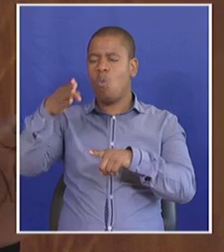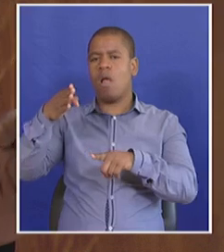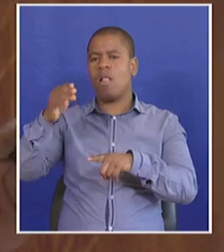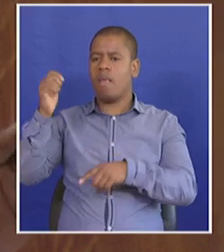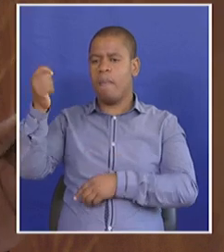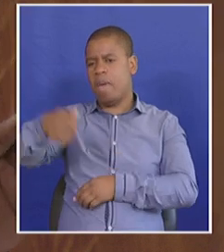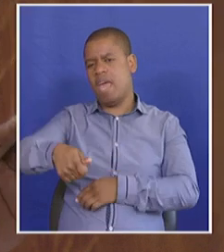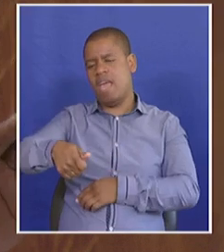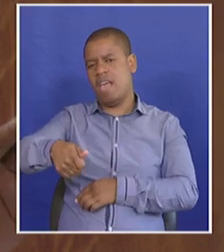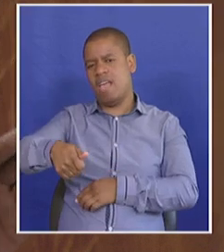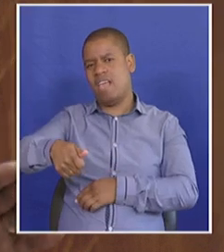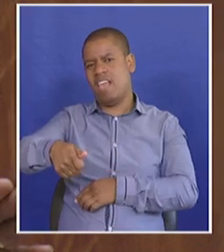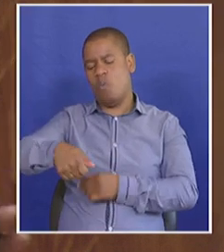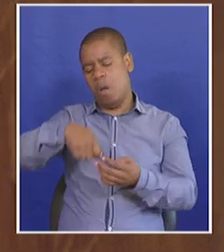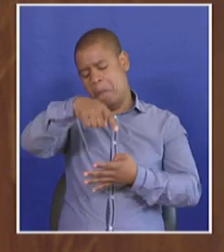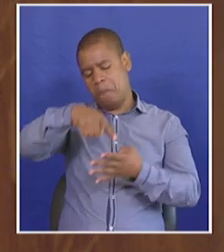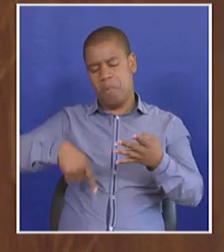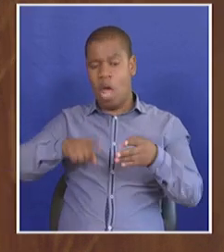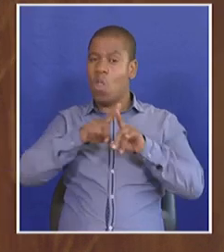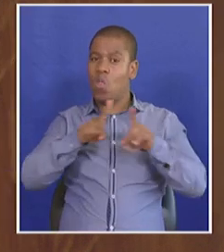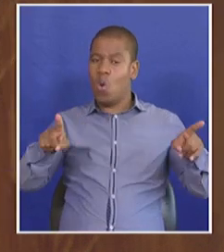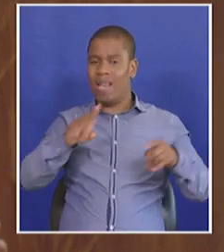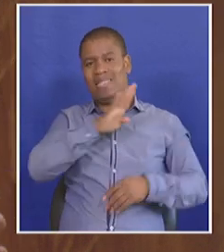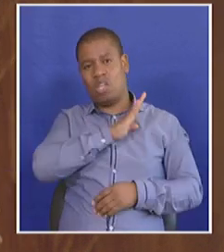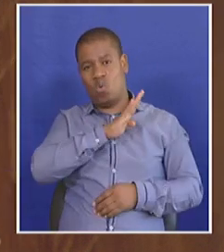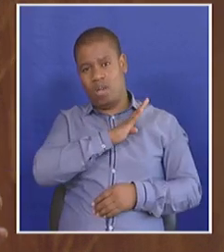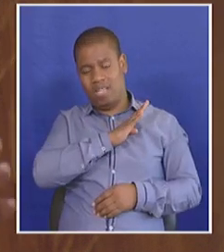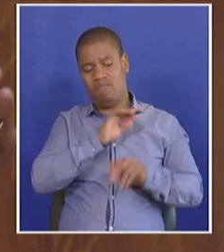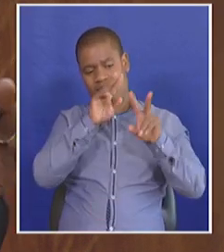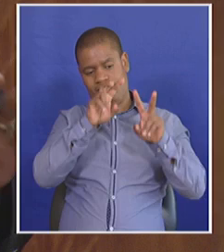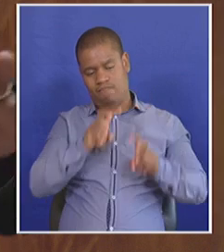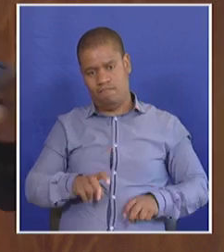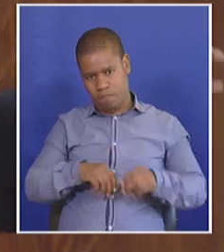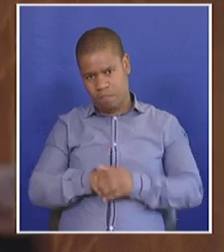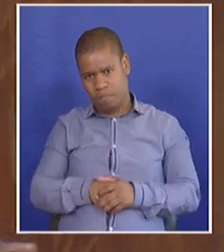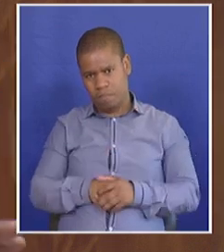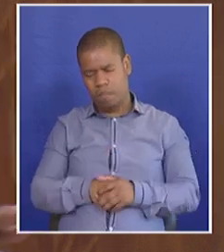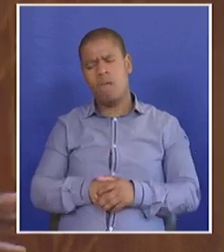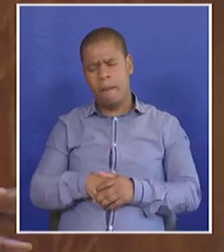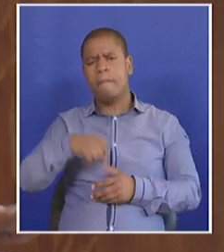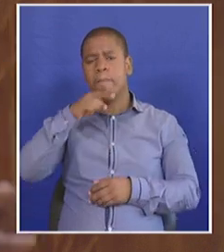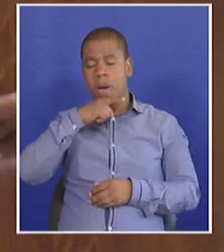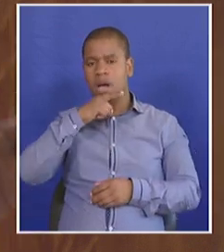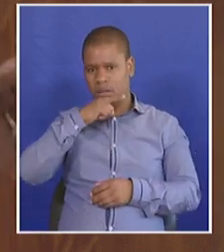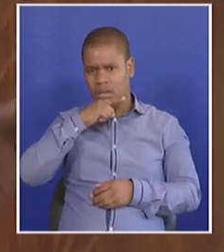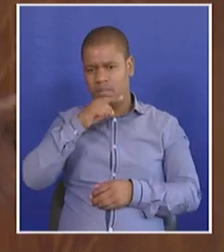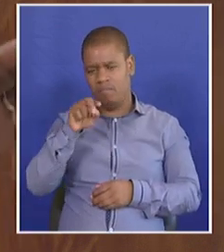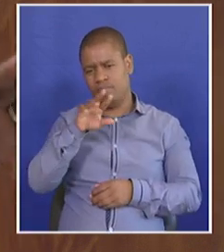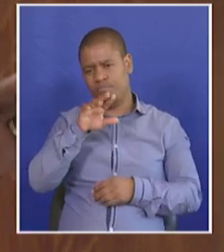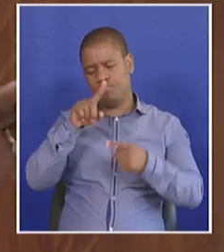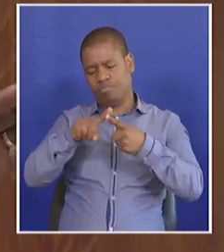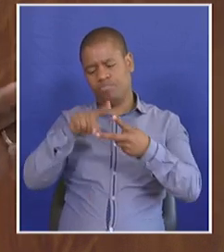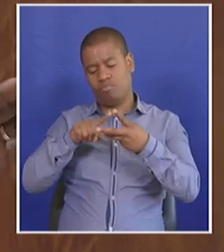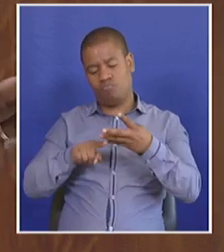of non-security features. Now, when you look at the whole issue, the